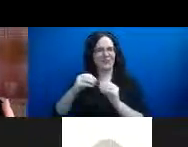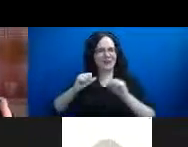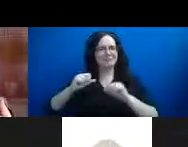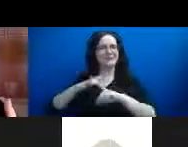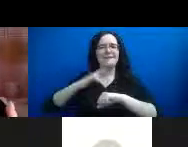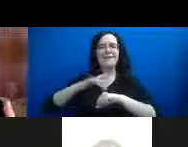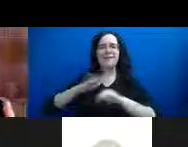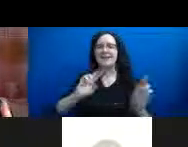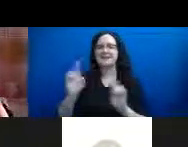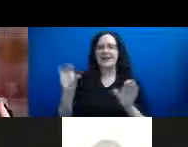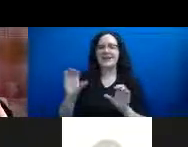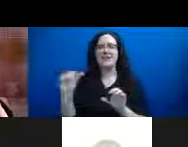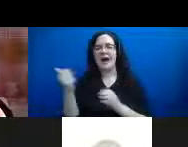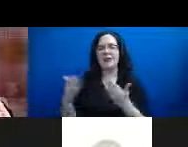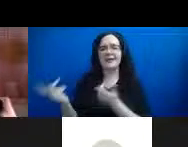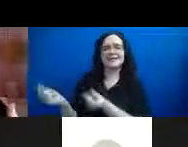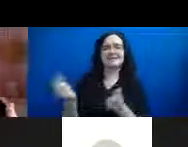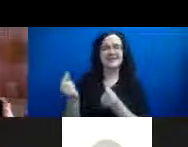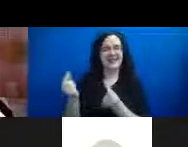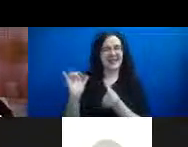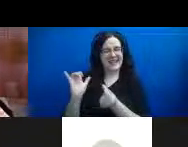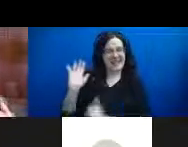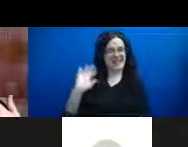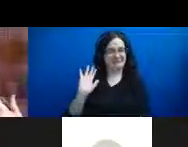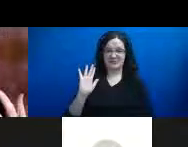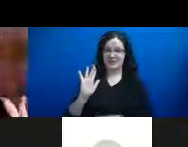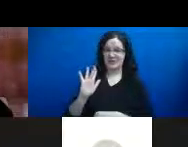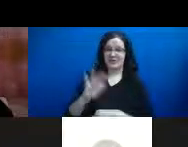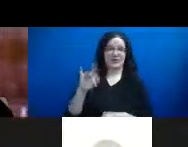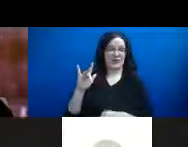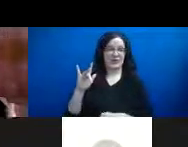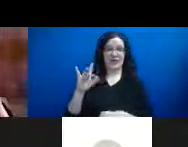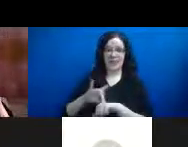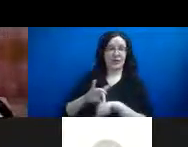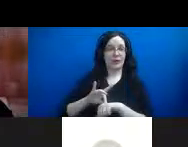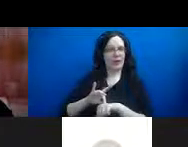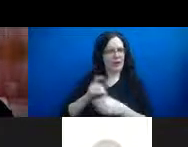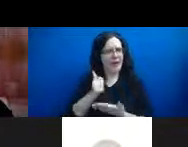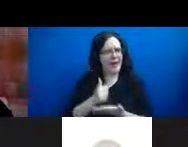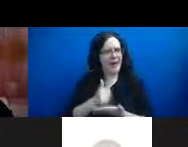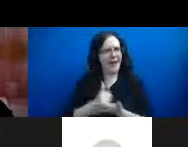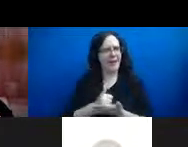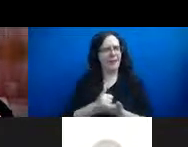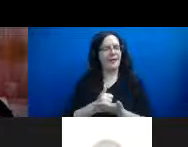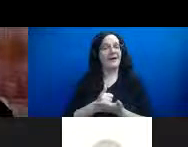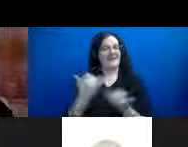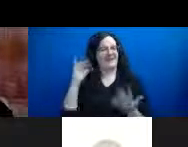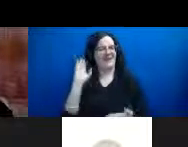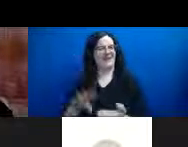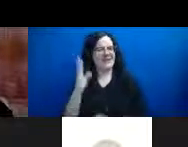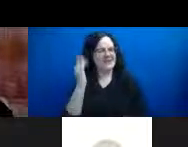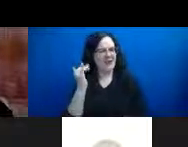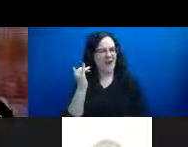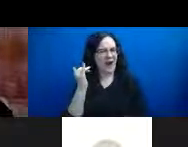helpful in our early days on this planet. But now it's less helpful because you're getting things